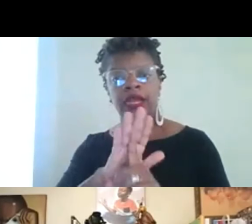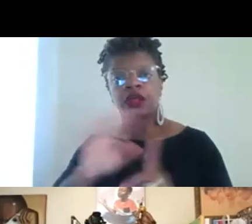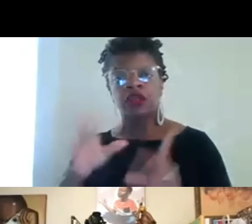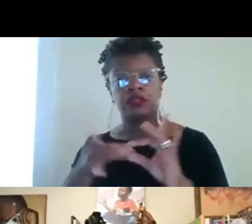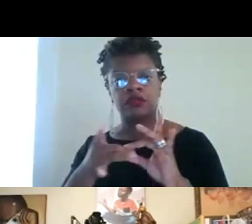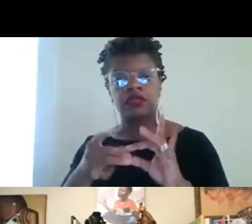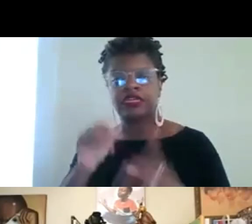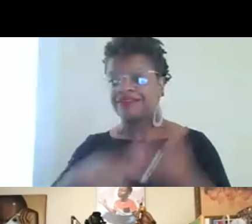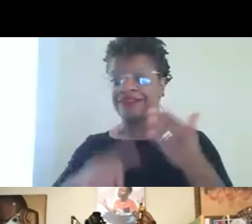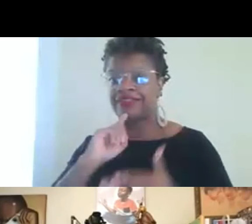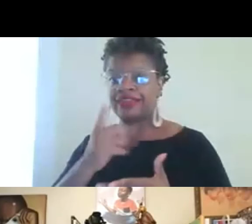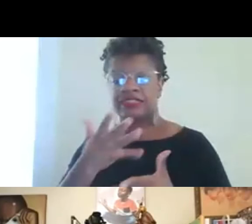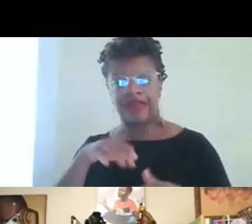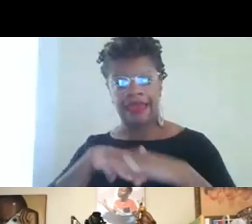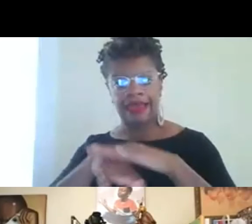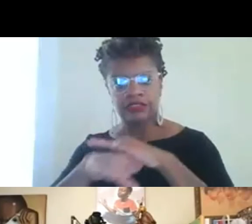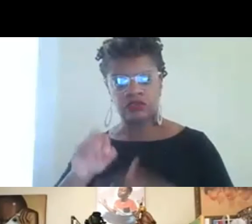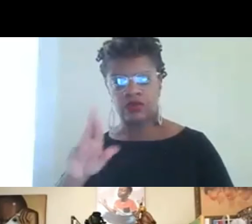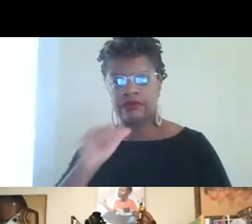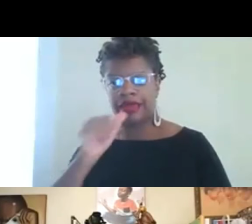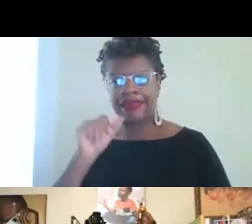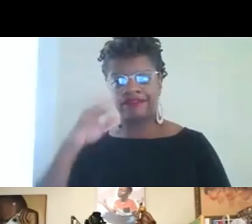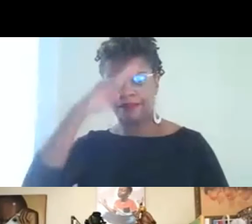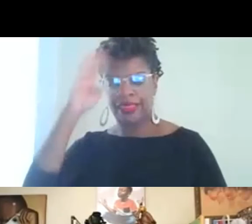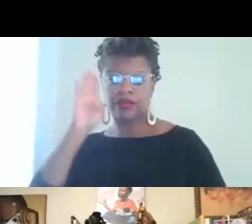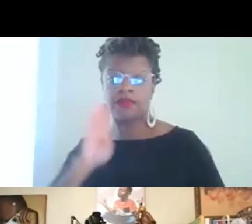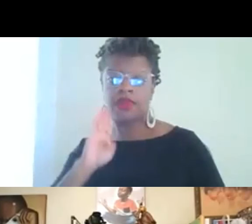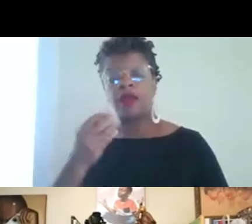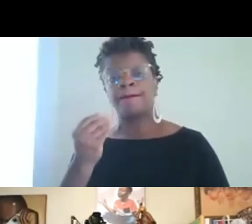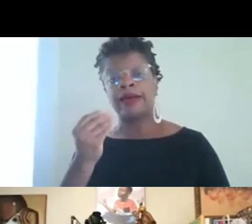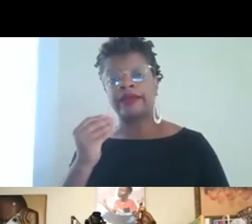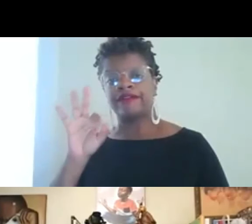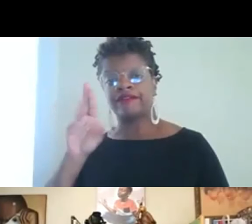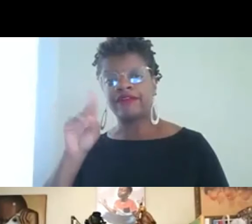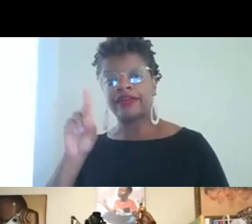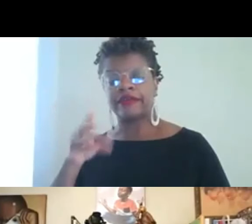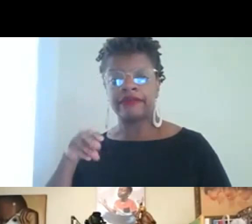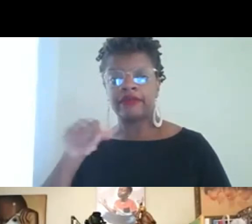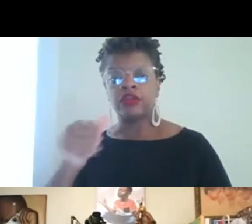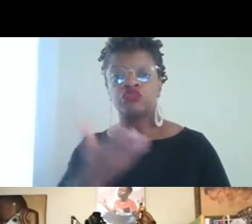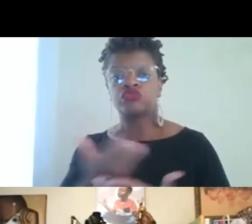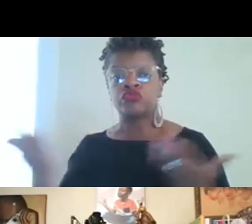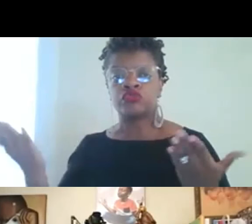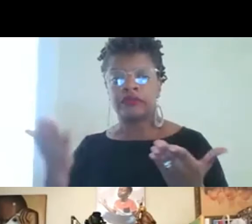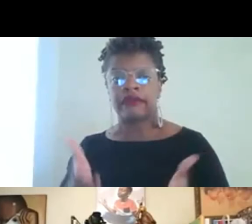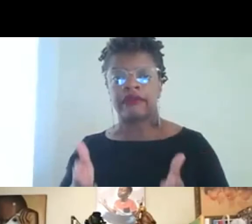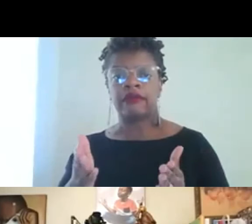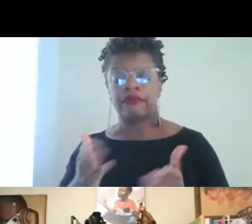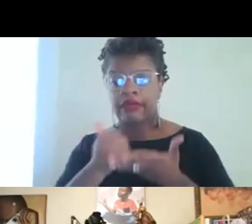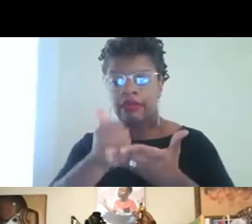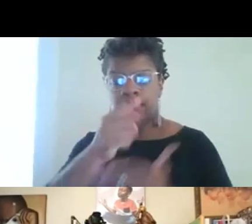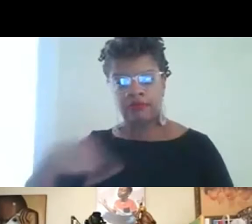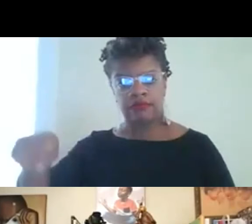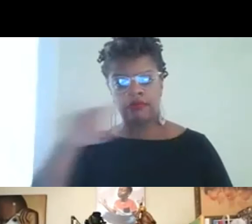or not they receive access, opportunity, funding, and resources that allow for this movement